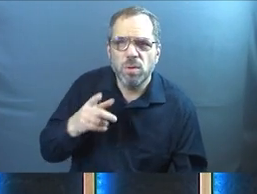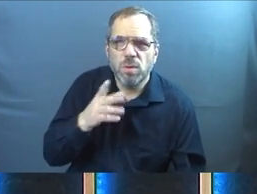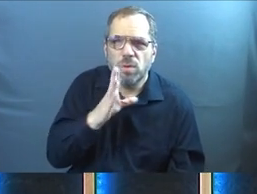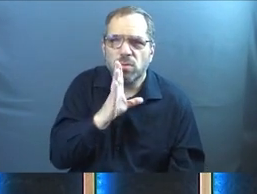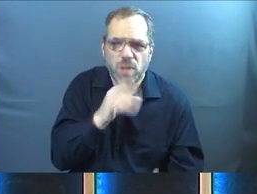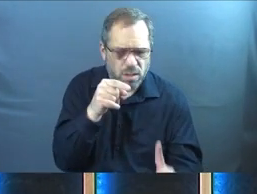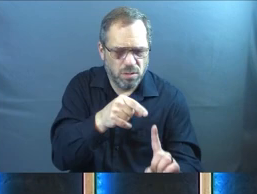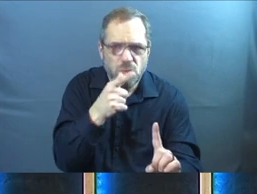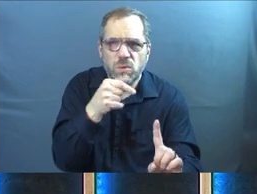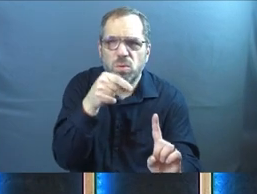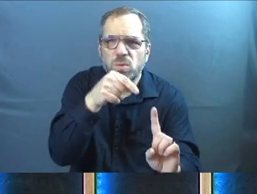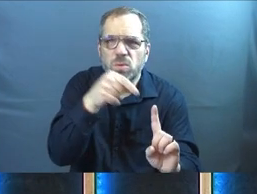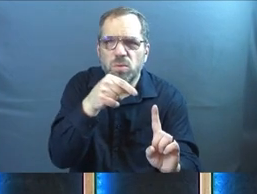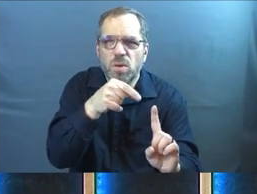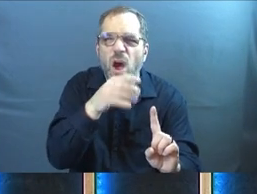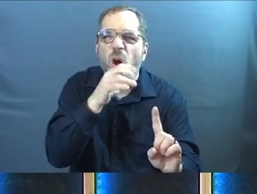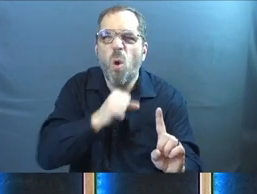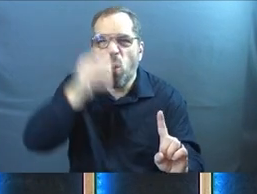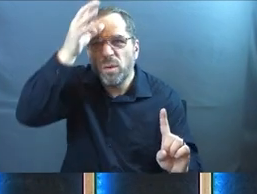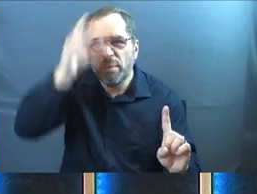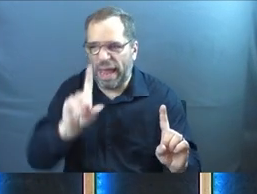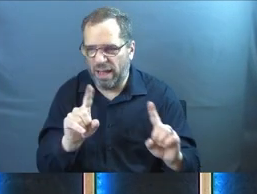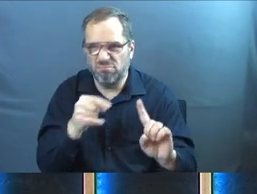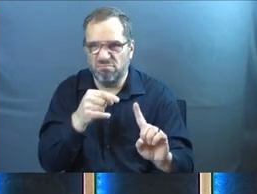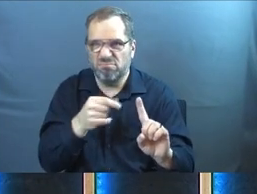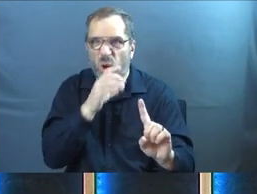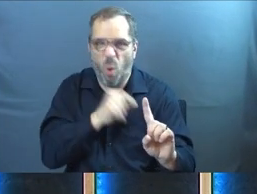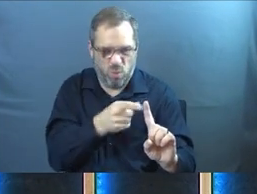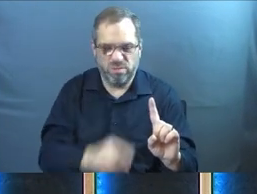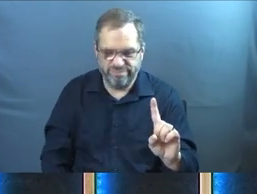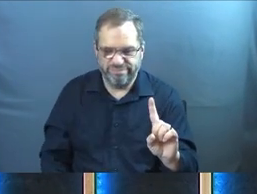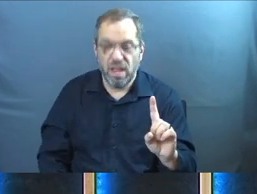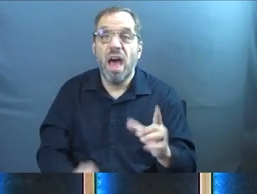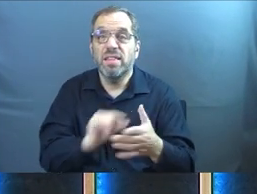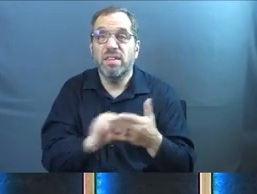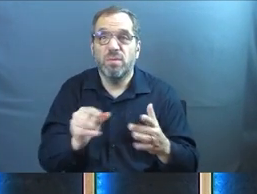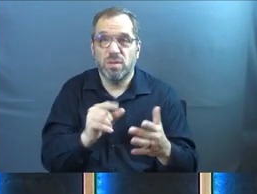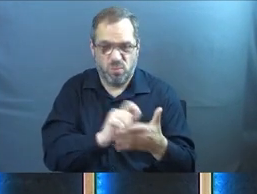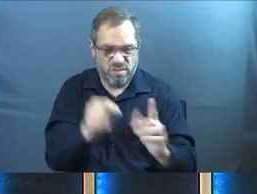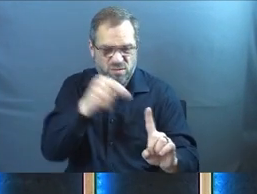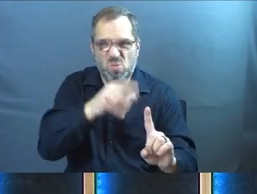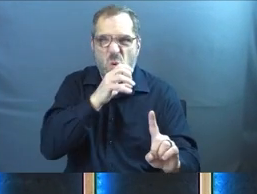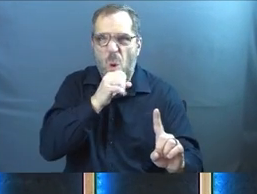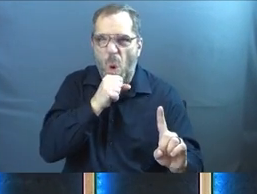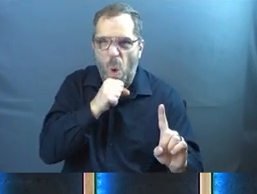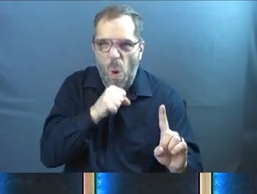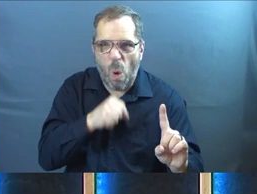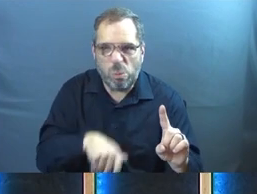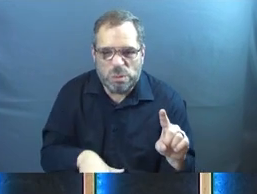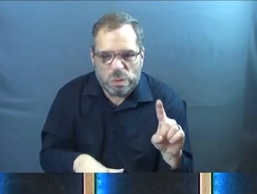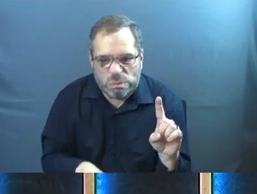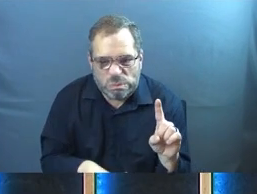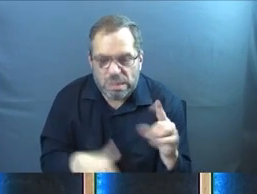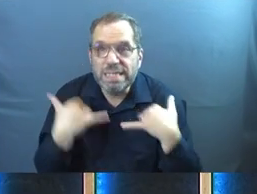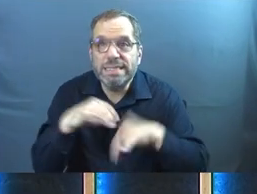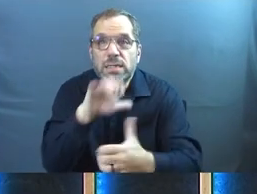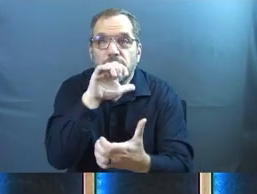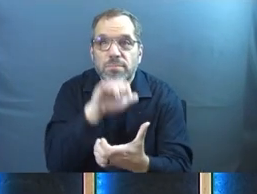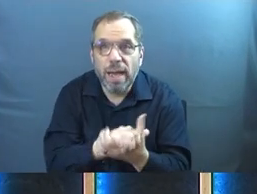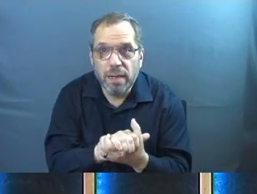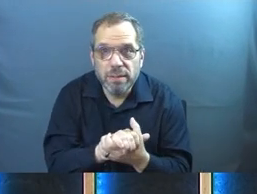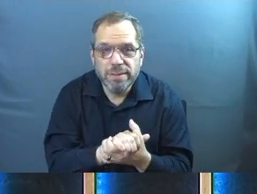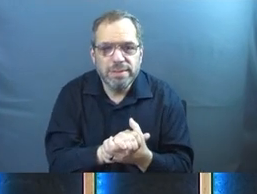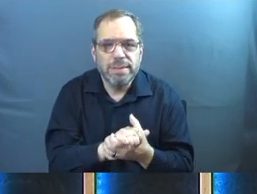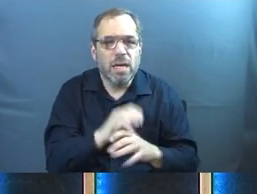to? An old man. This verse is written to an old guy who's still married. It